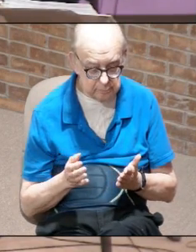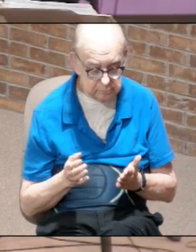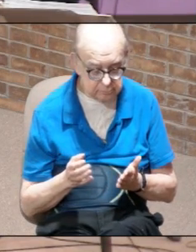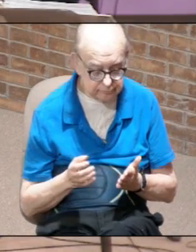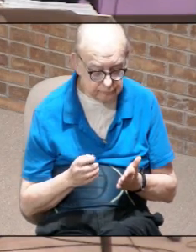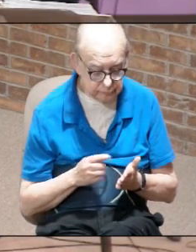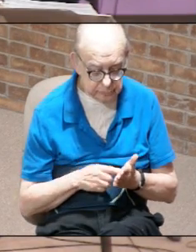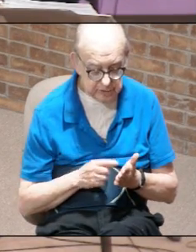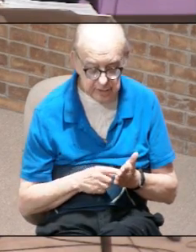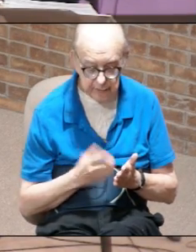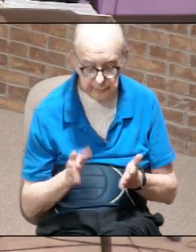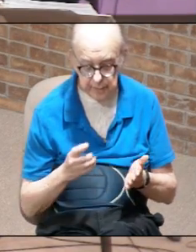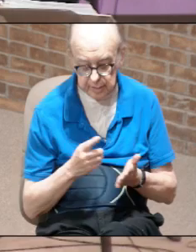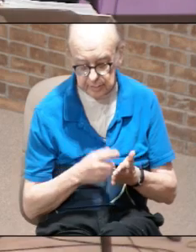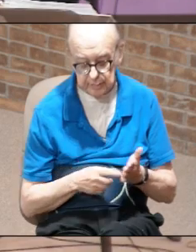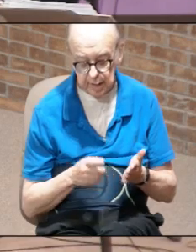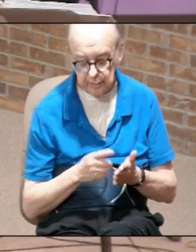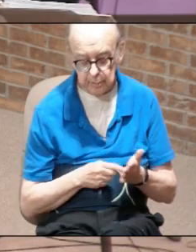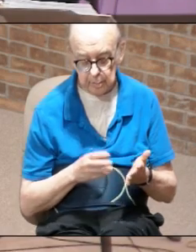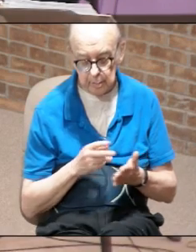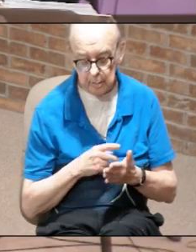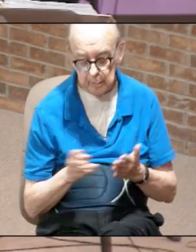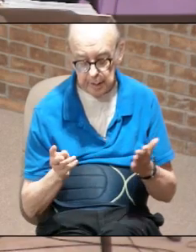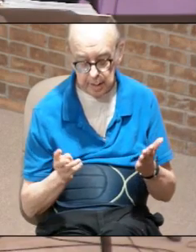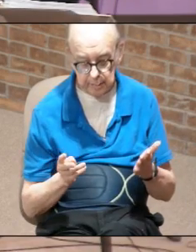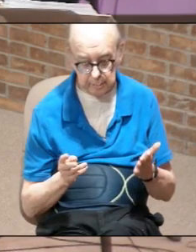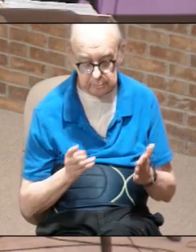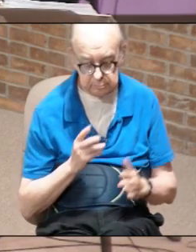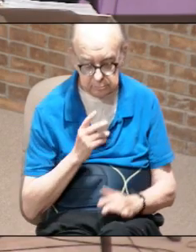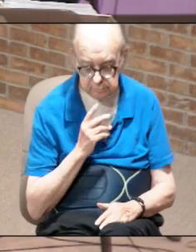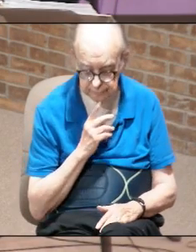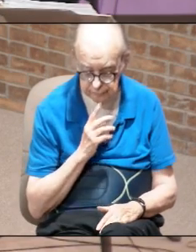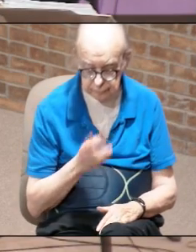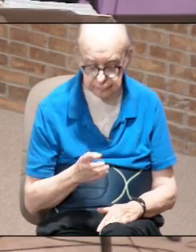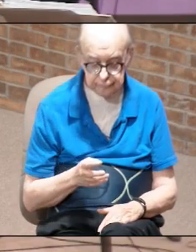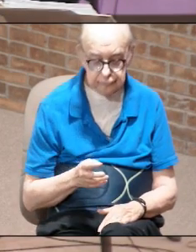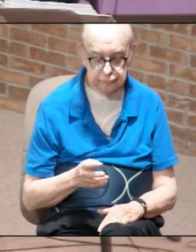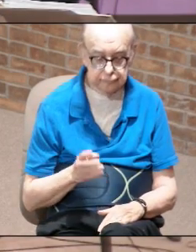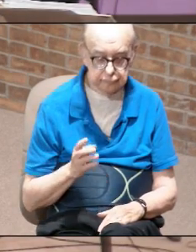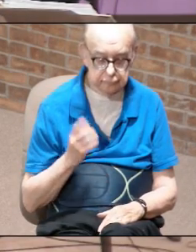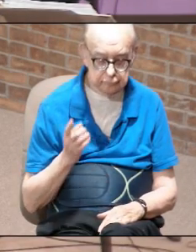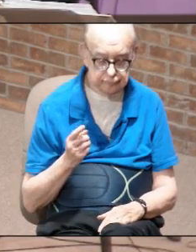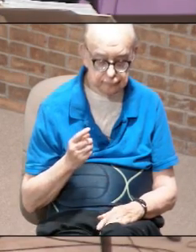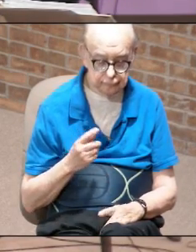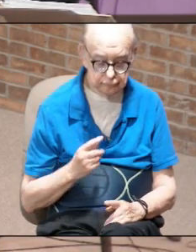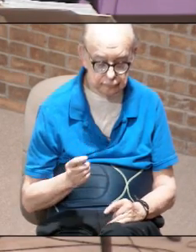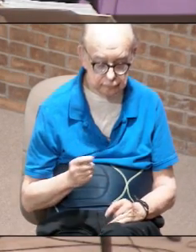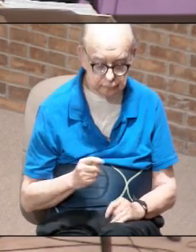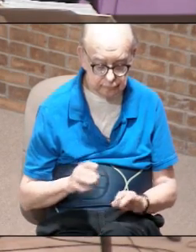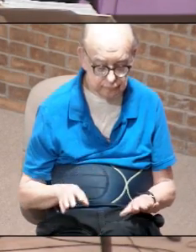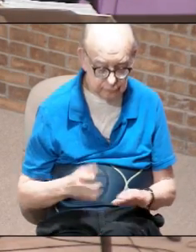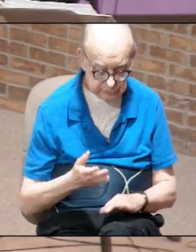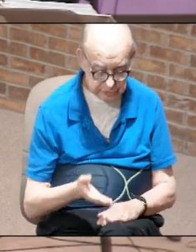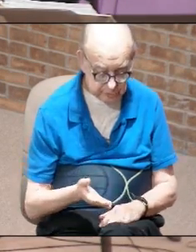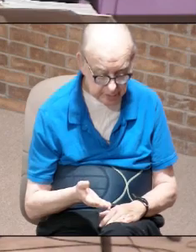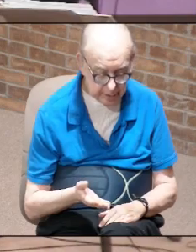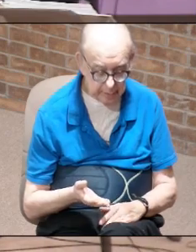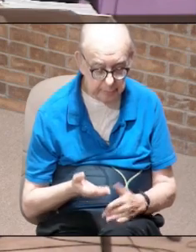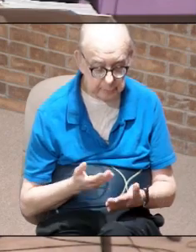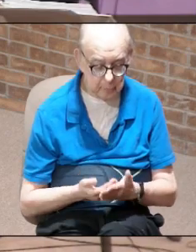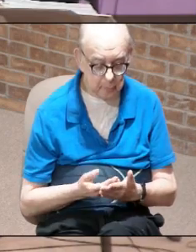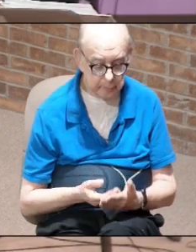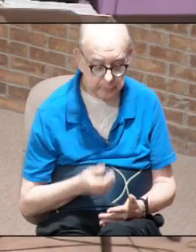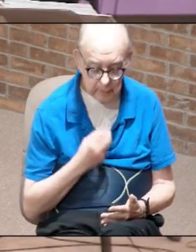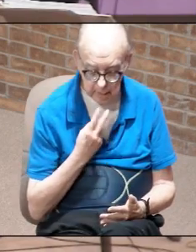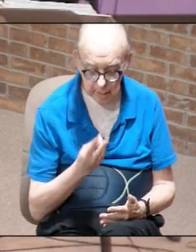It's already been paid. As a matter of fact, you think I treated you well down there? You